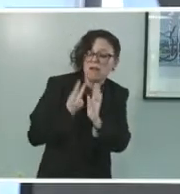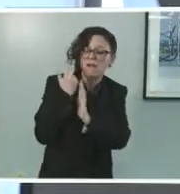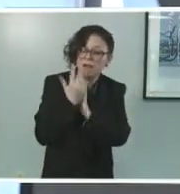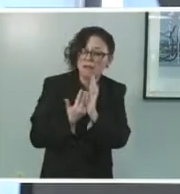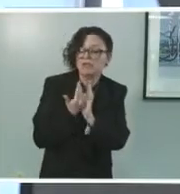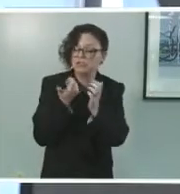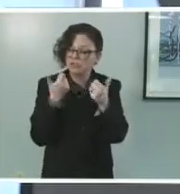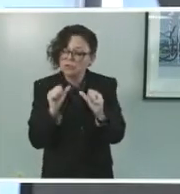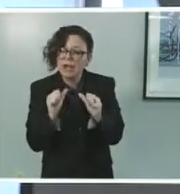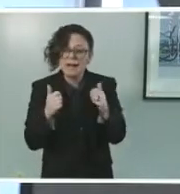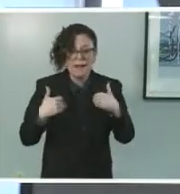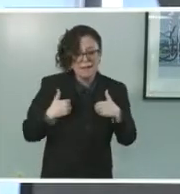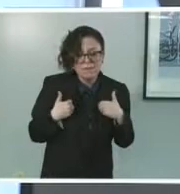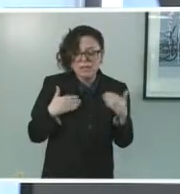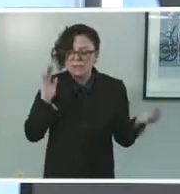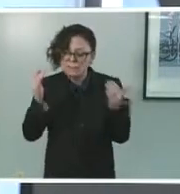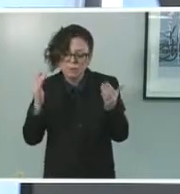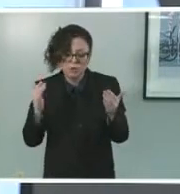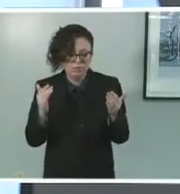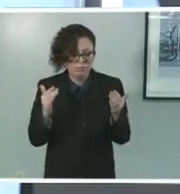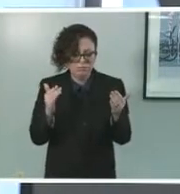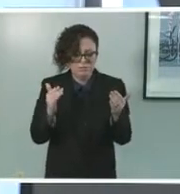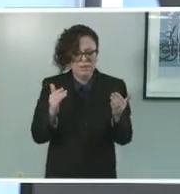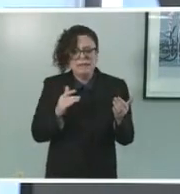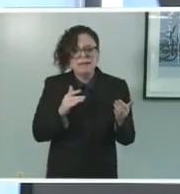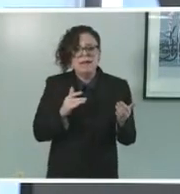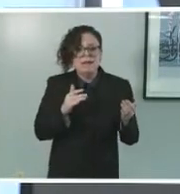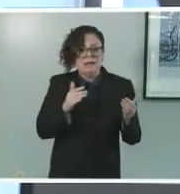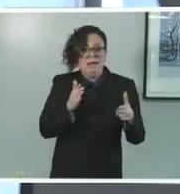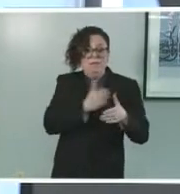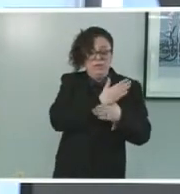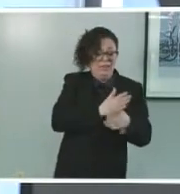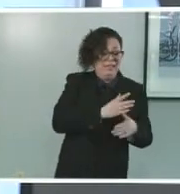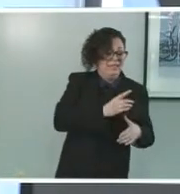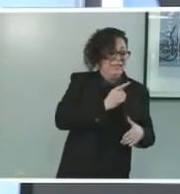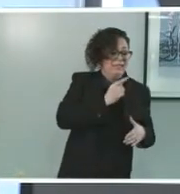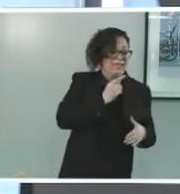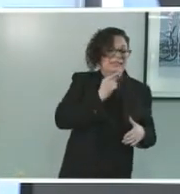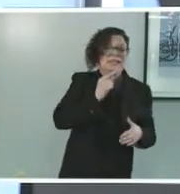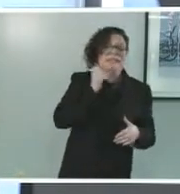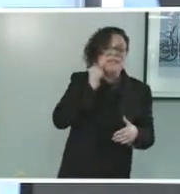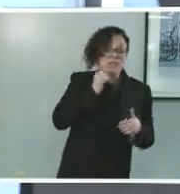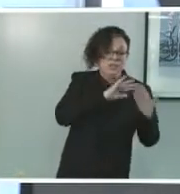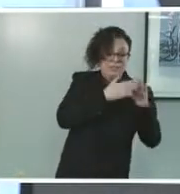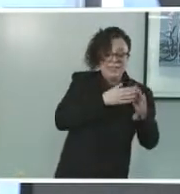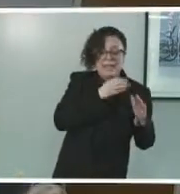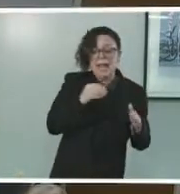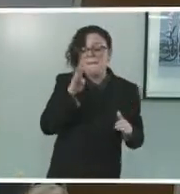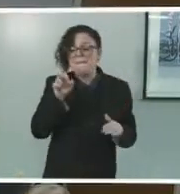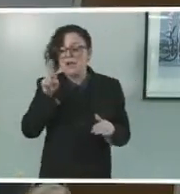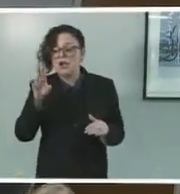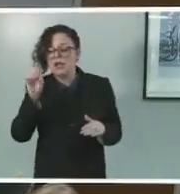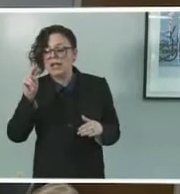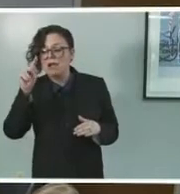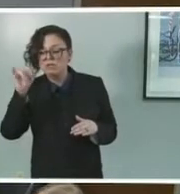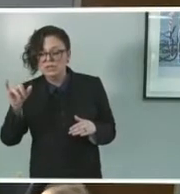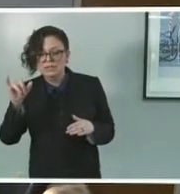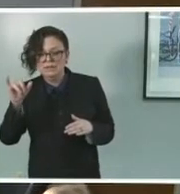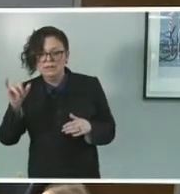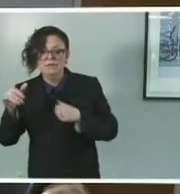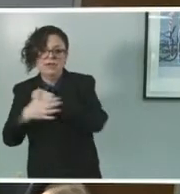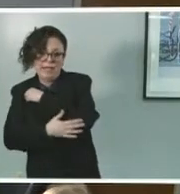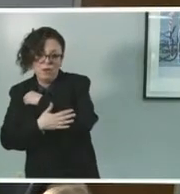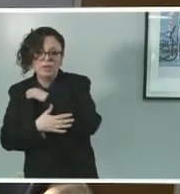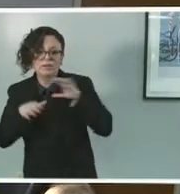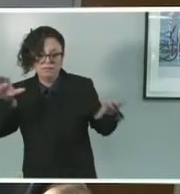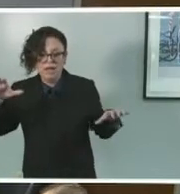or noticeable difference between San Antonio, the city, and Bexar County, the county. Excellent. Okay, thank you, Larry. So